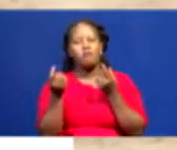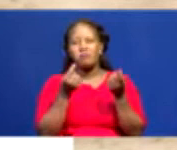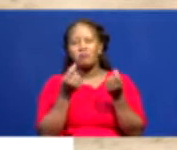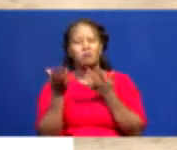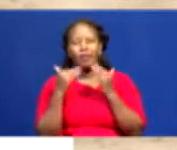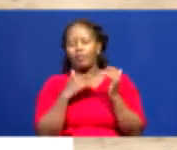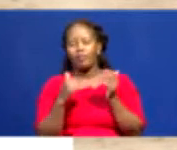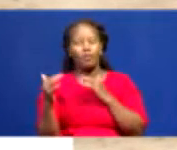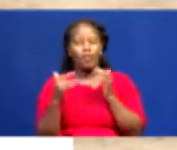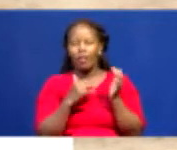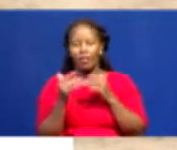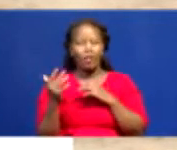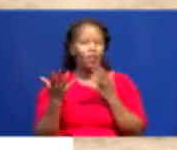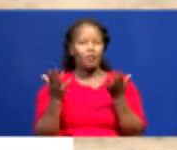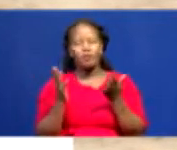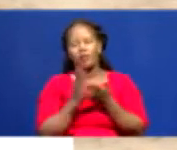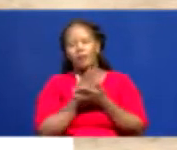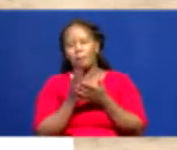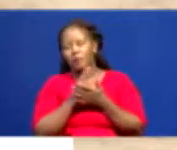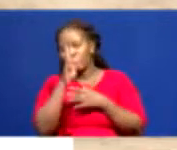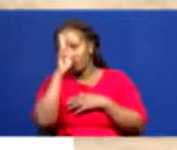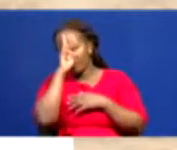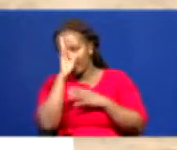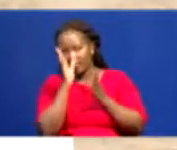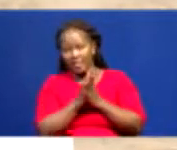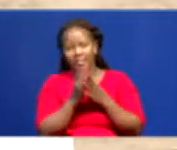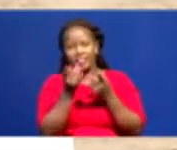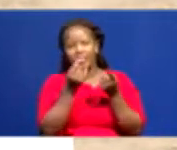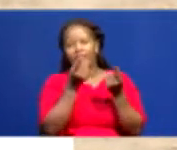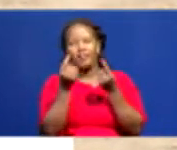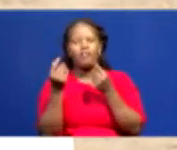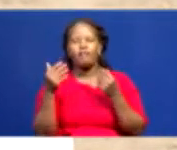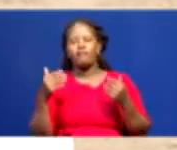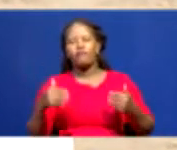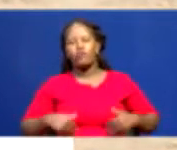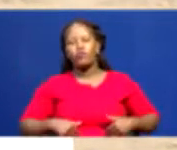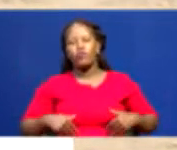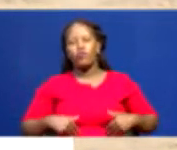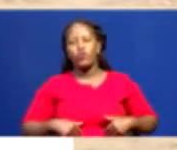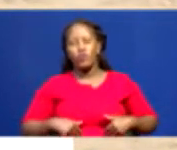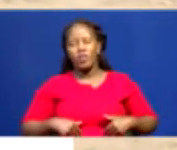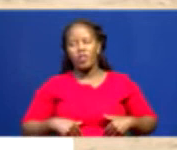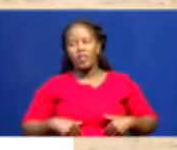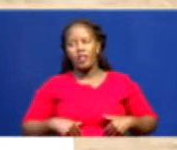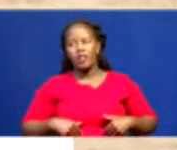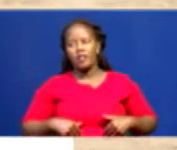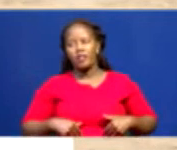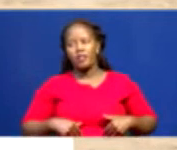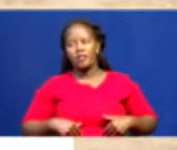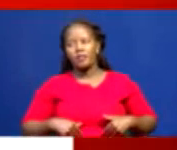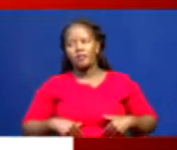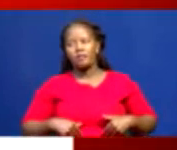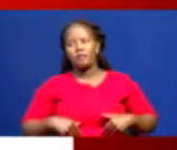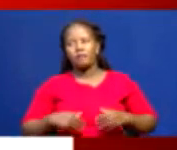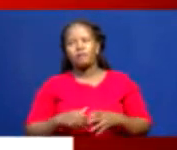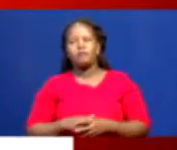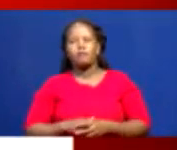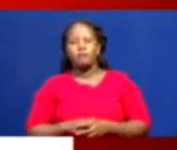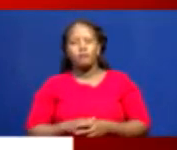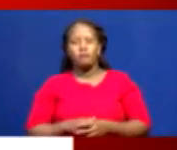mouse, a game between police and a few youths here and there. Back to Irene.